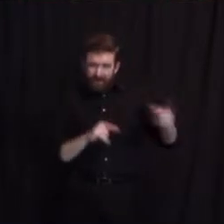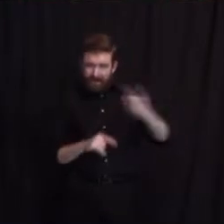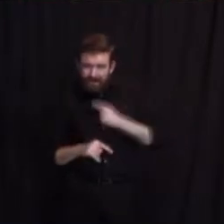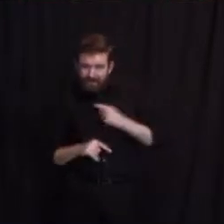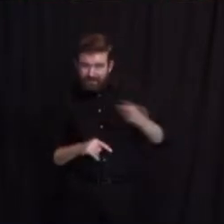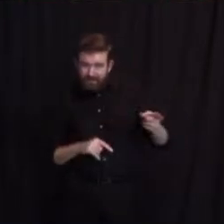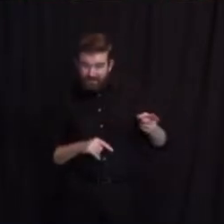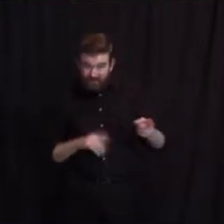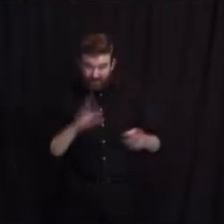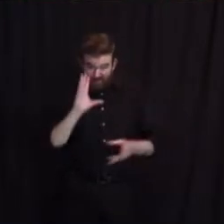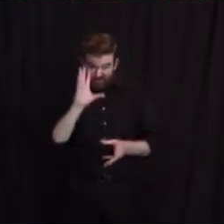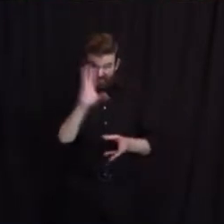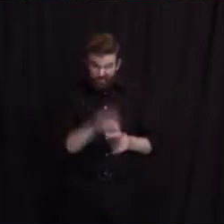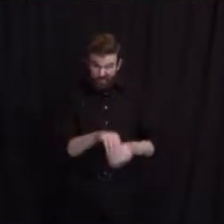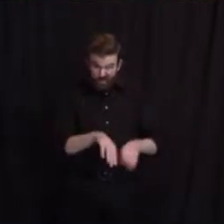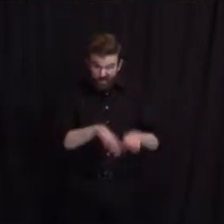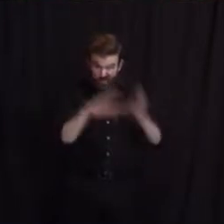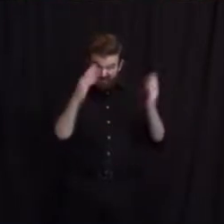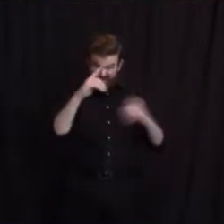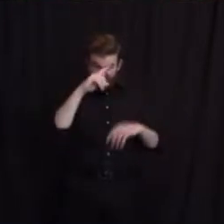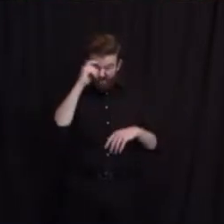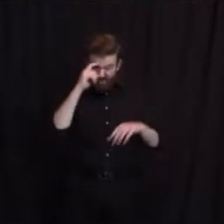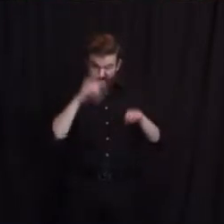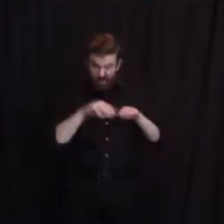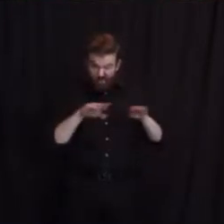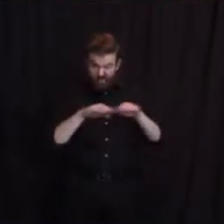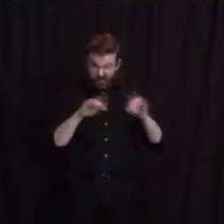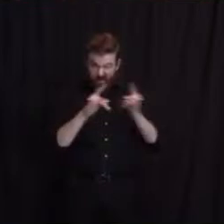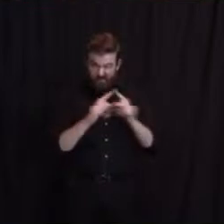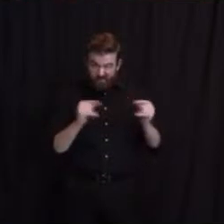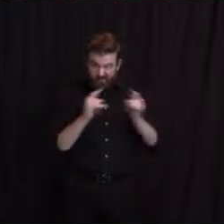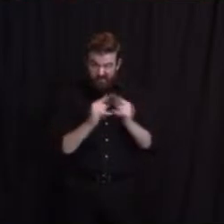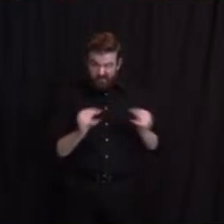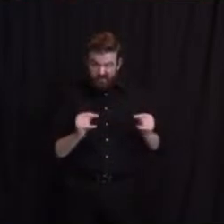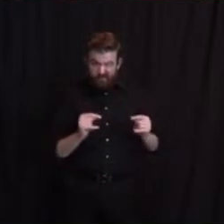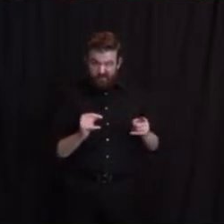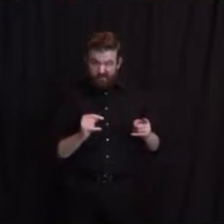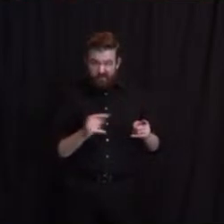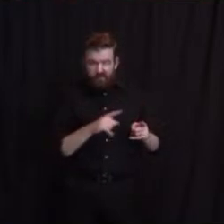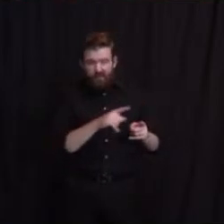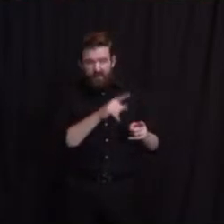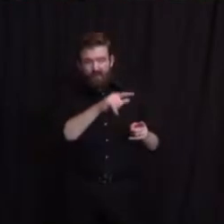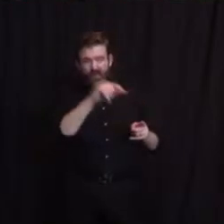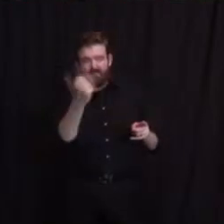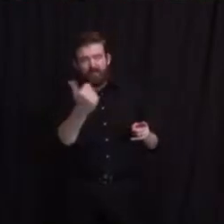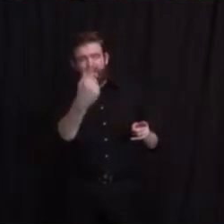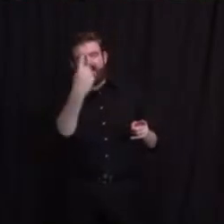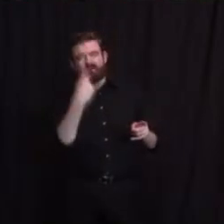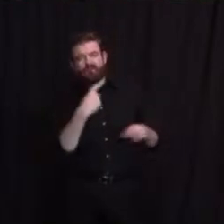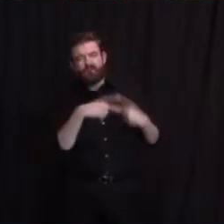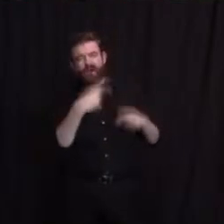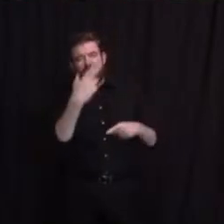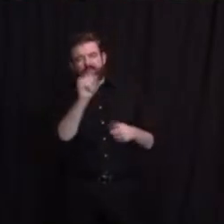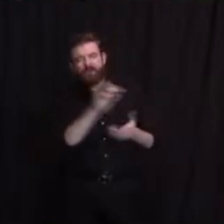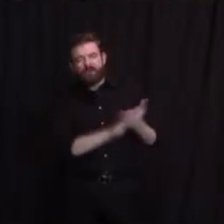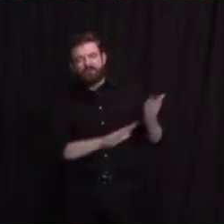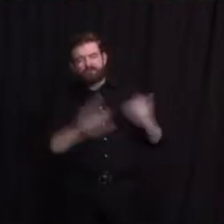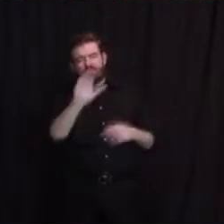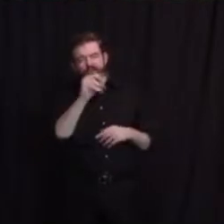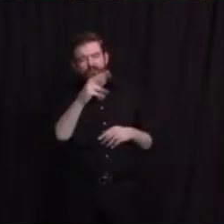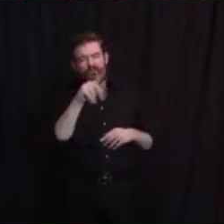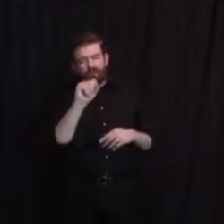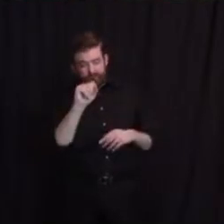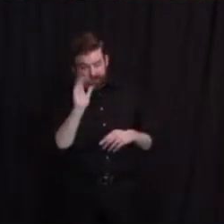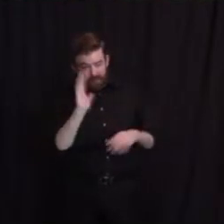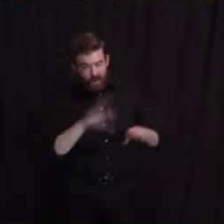Someone had asked if this involves high school and college sports. I assume that's not the case. Yeah, well, it in fact does, really, but we haven't made the call on pools.